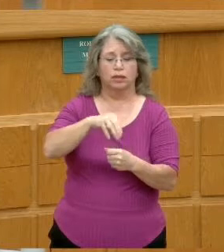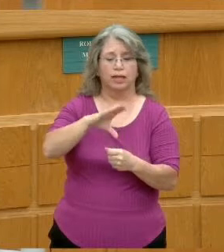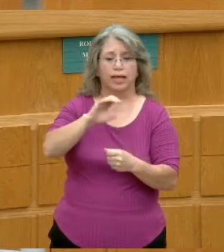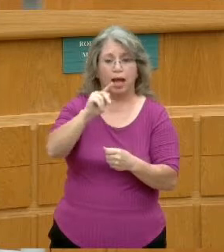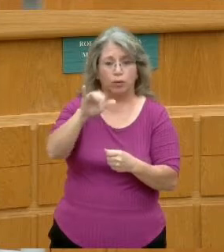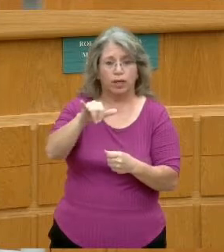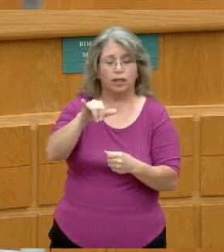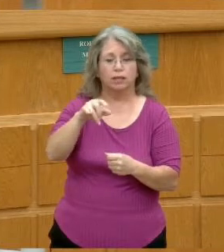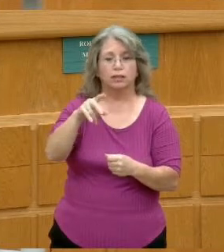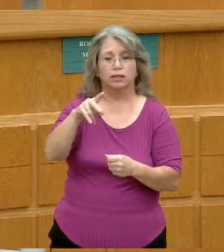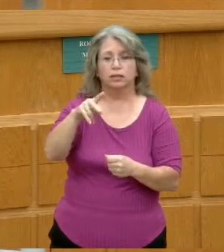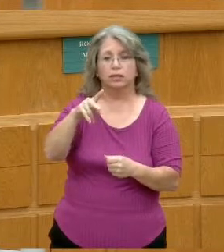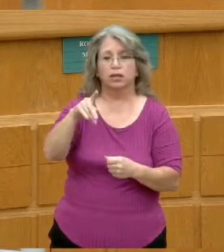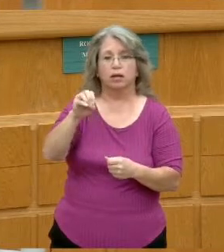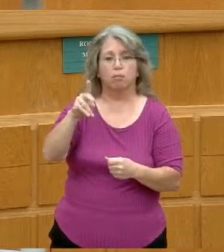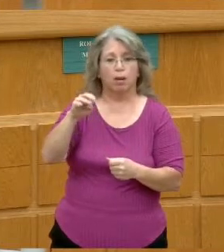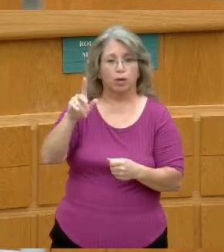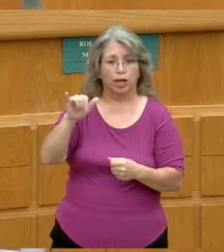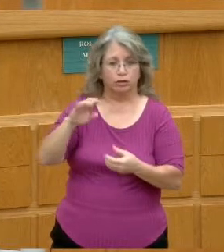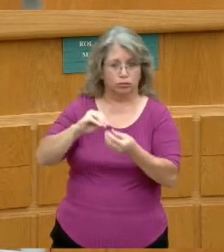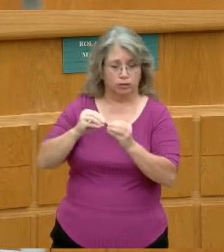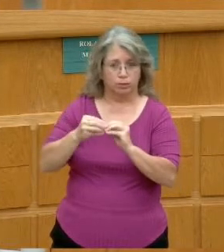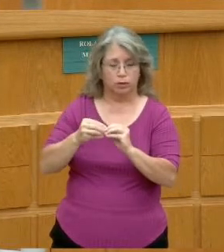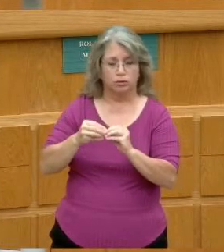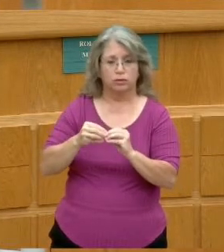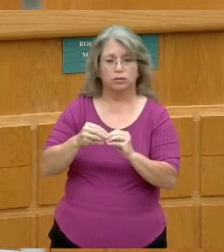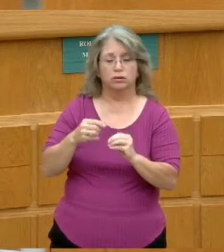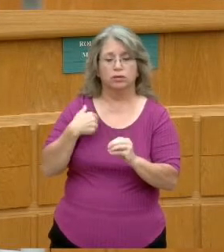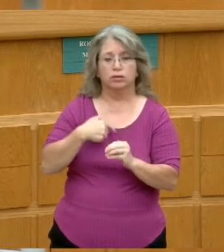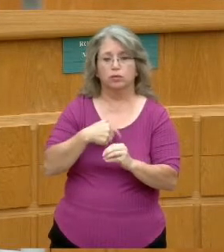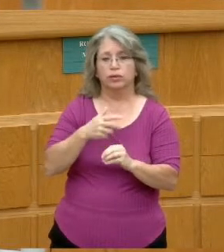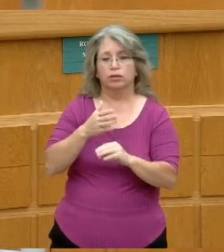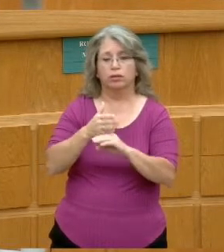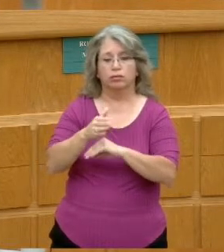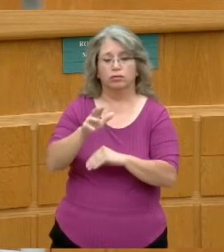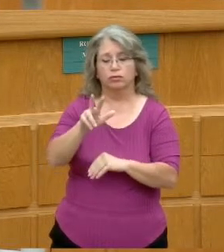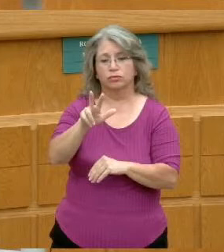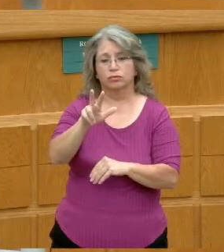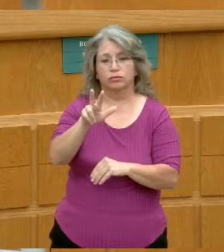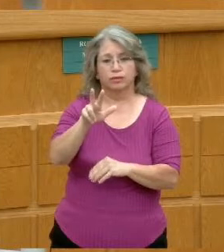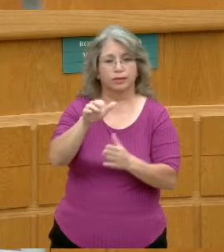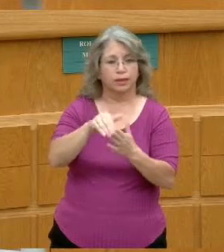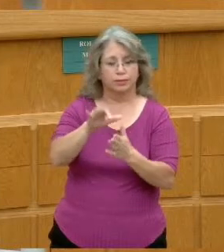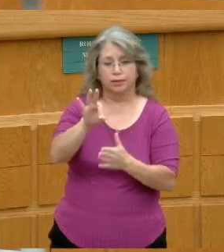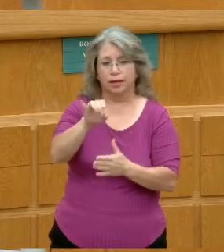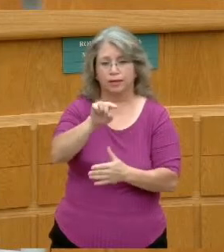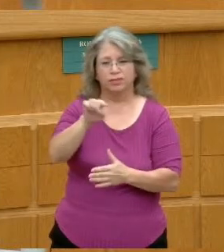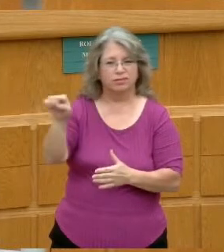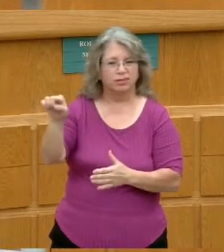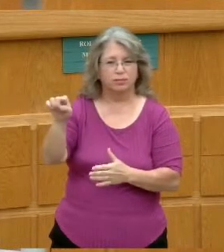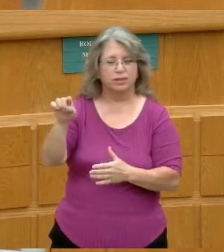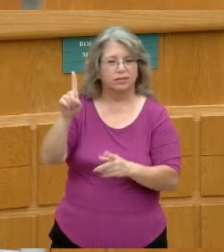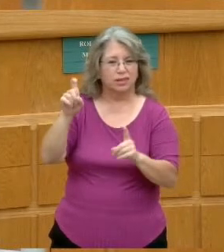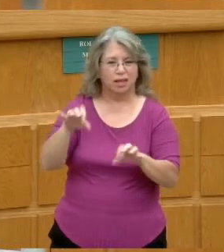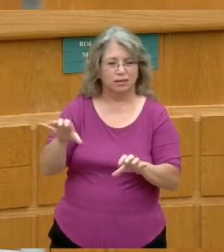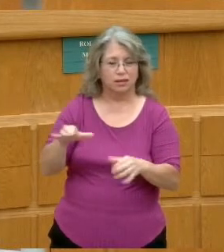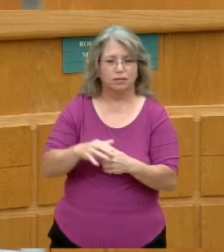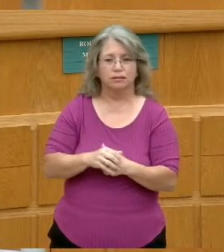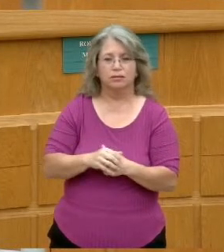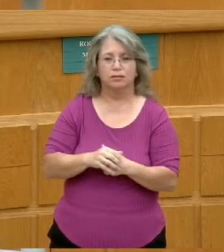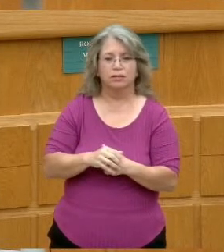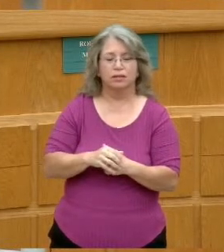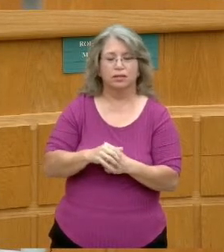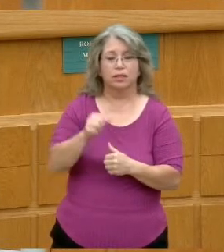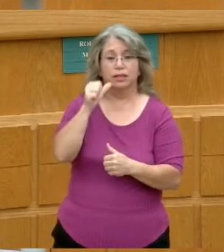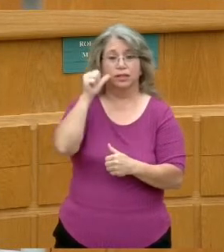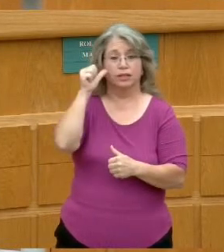at 3,984 tests performed. There's about 360,000 persons in Nueces County. So yesterday, in fact, is where we